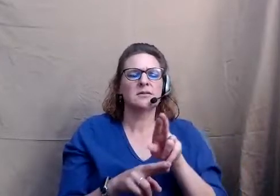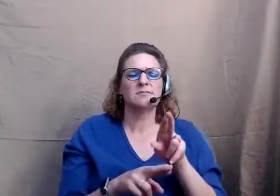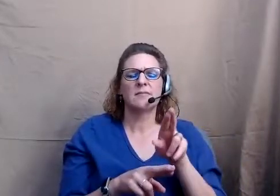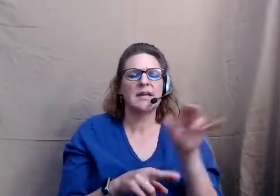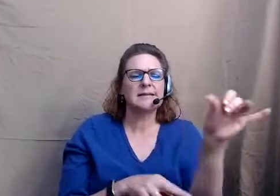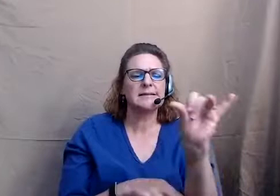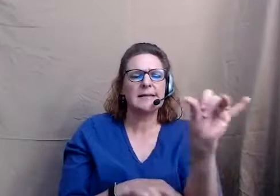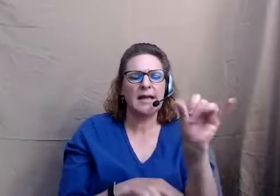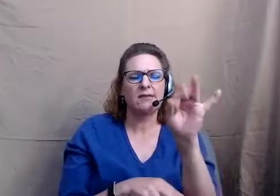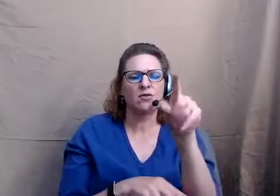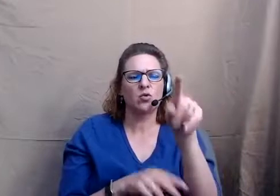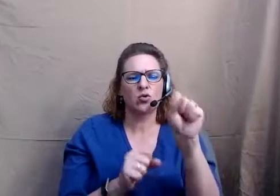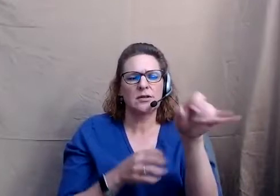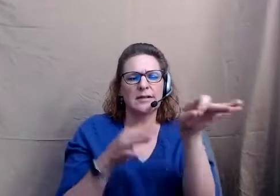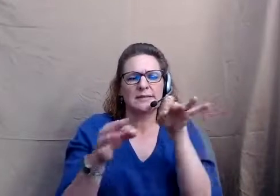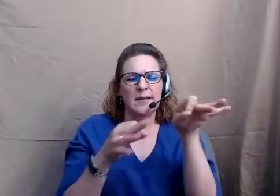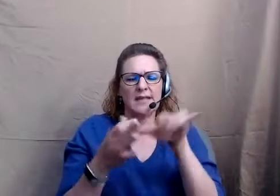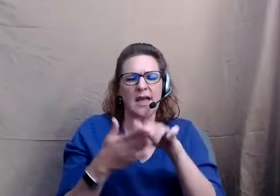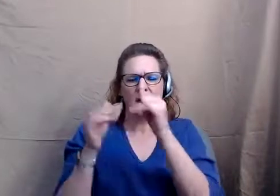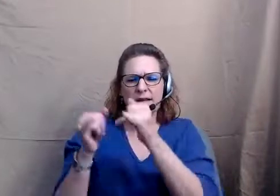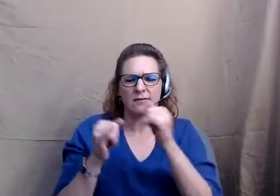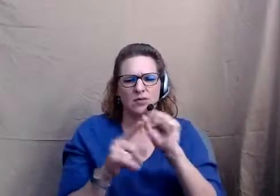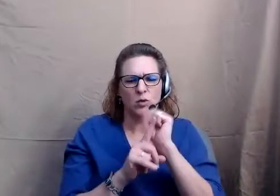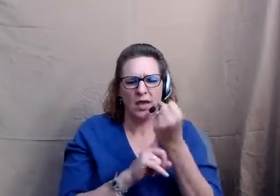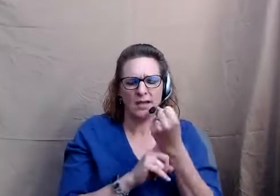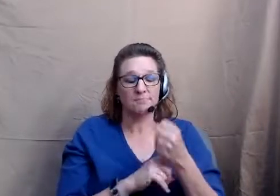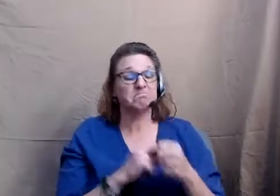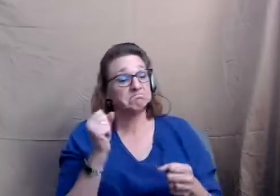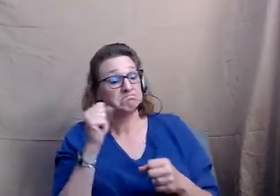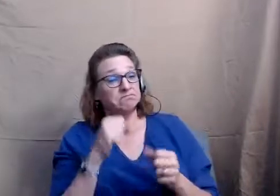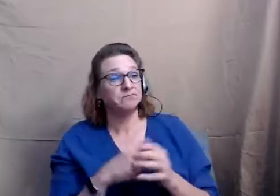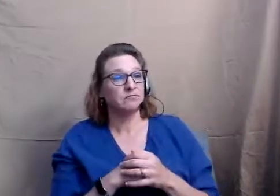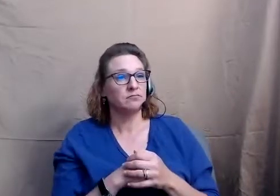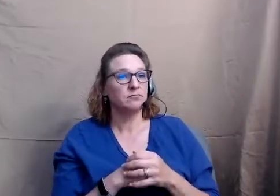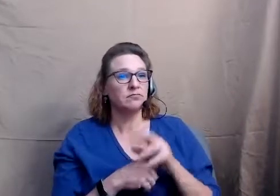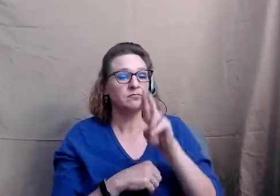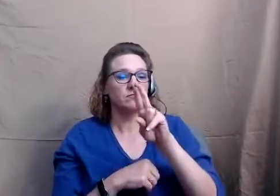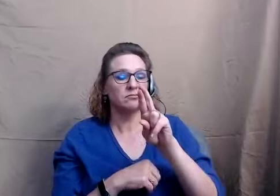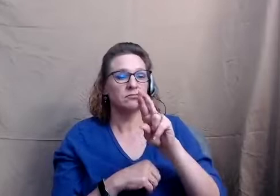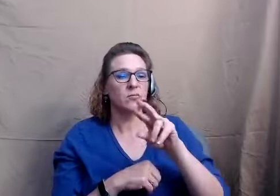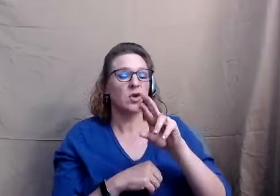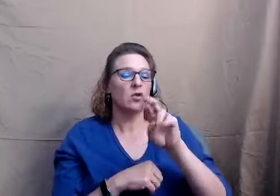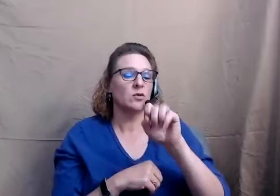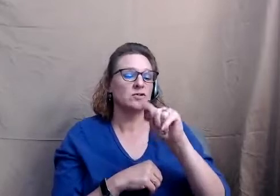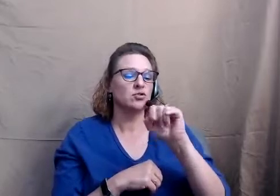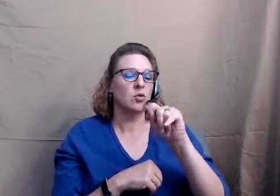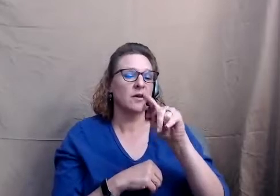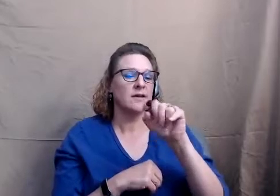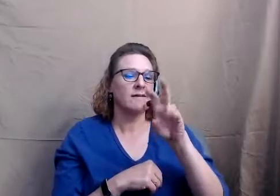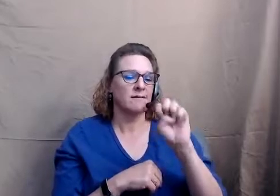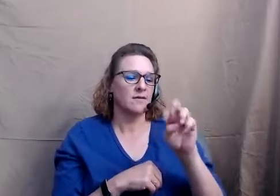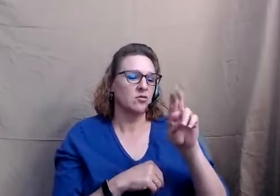individual case. Absolutely. So a restorative response can take any number of